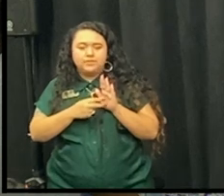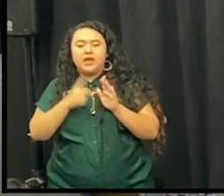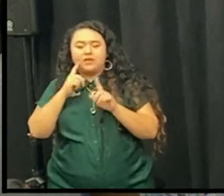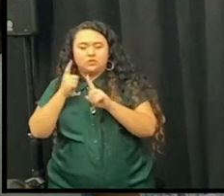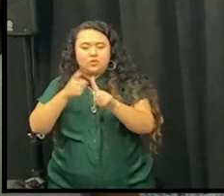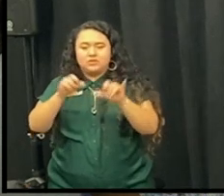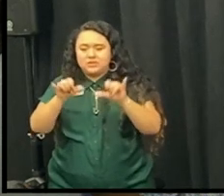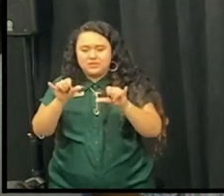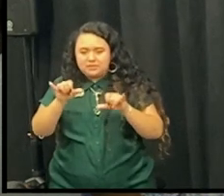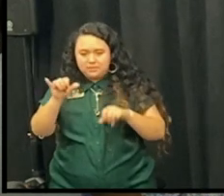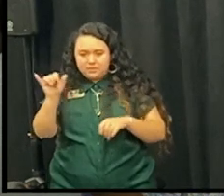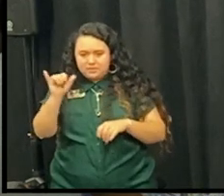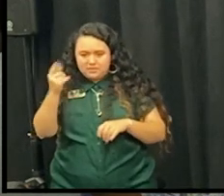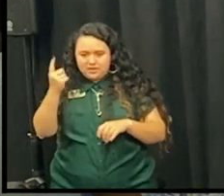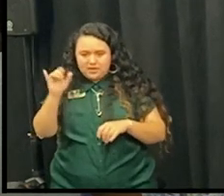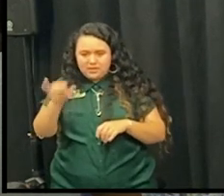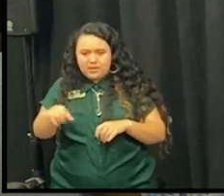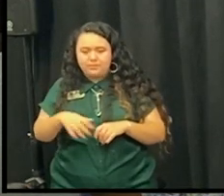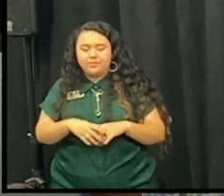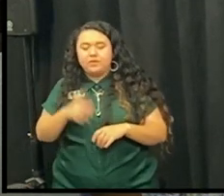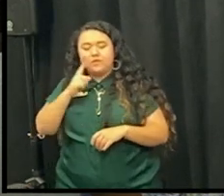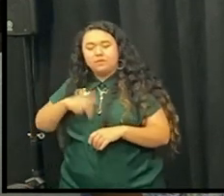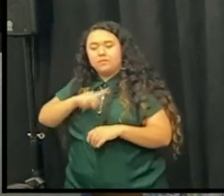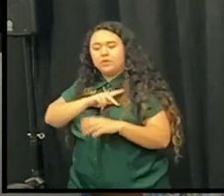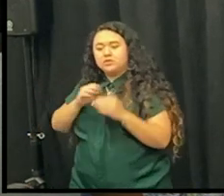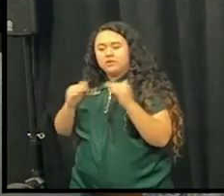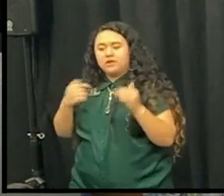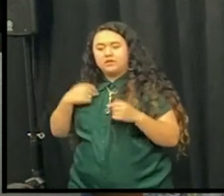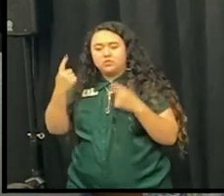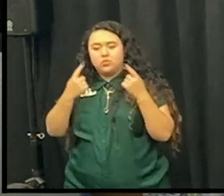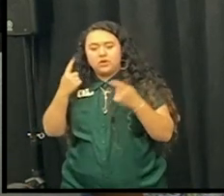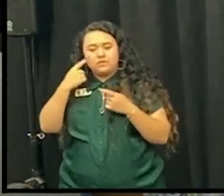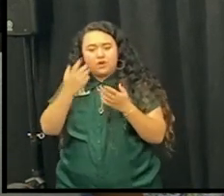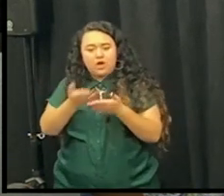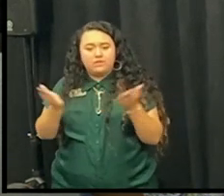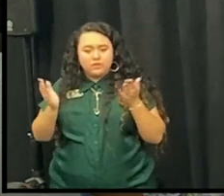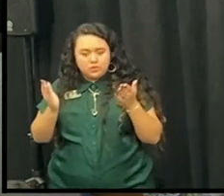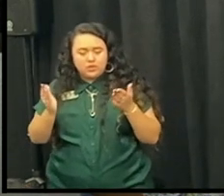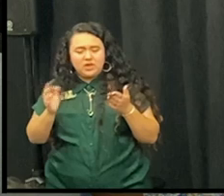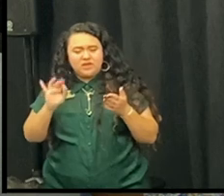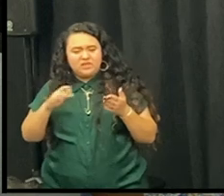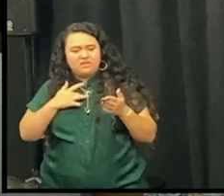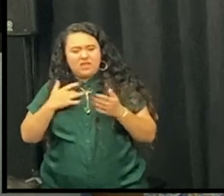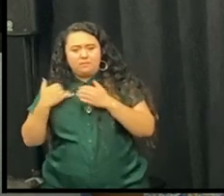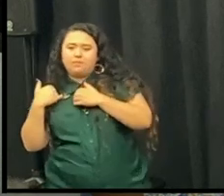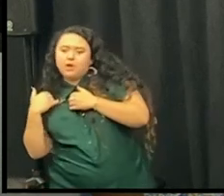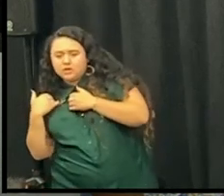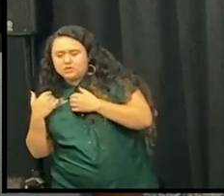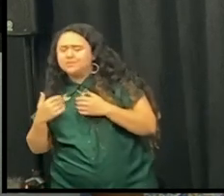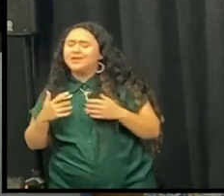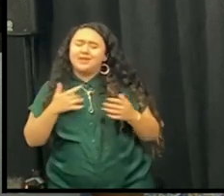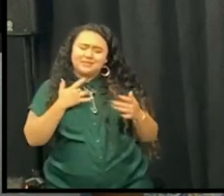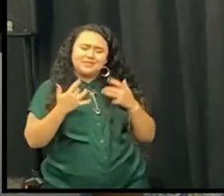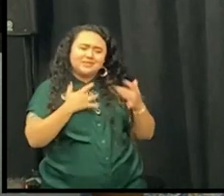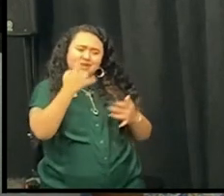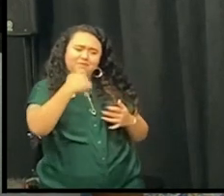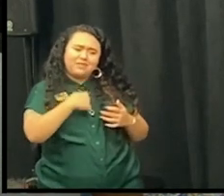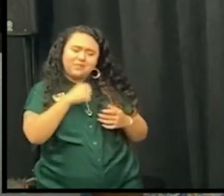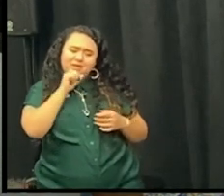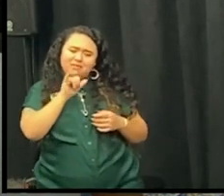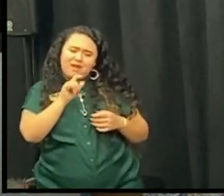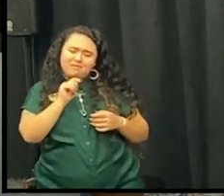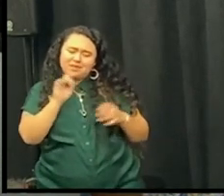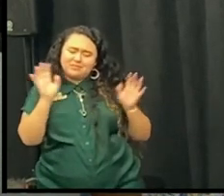do something like that. I guess on a personal level, I was just wondering for all of you if that ever felt burdensome. That's it's exciting to me. I love it. You